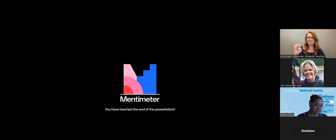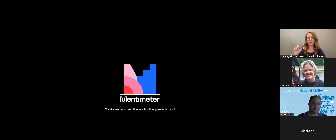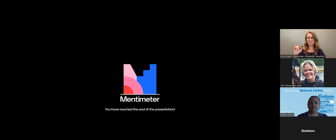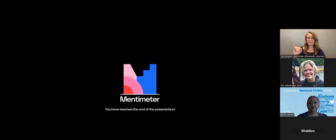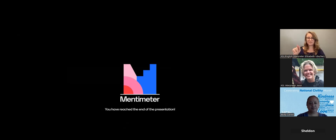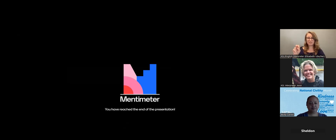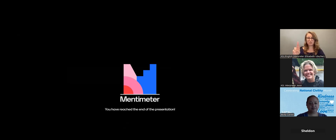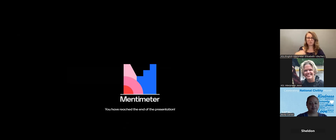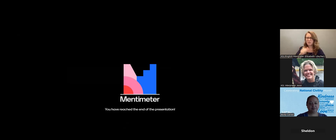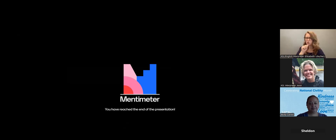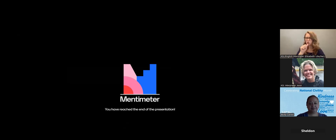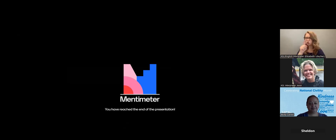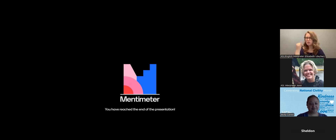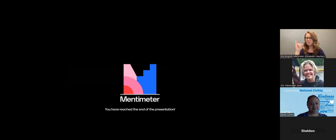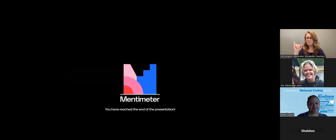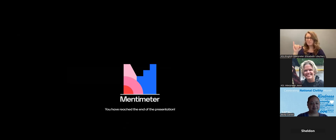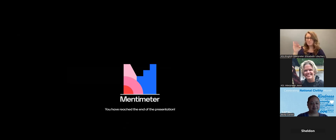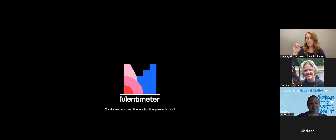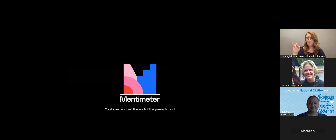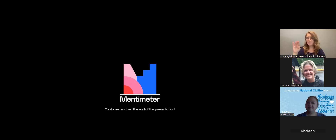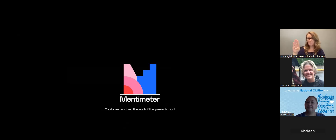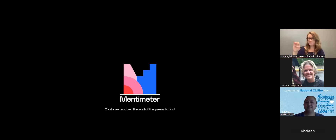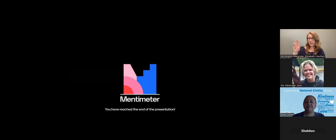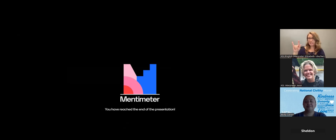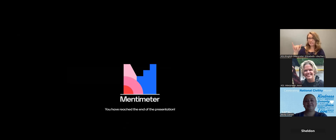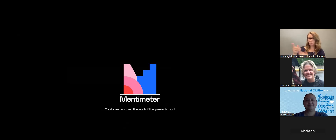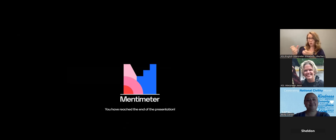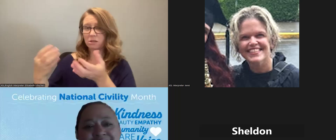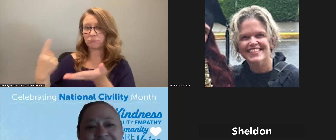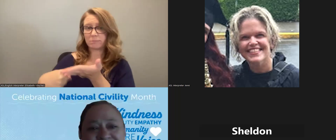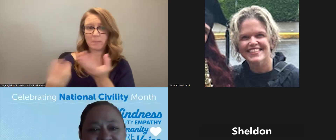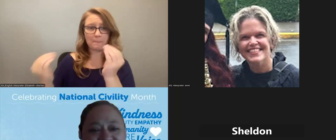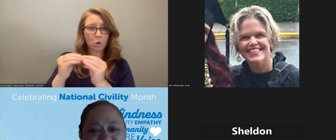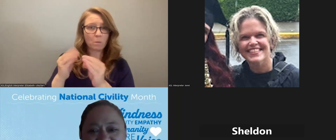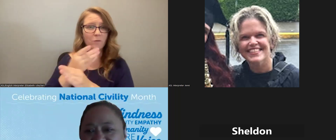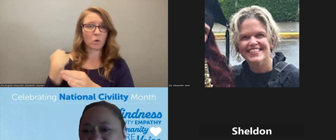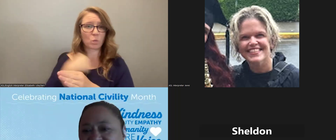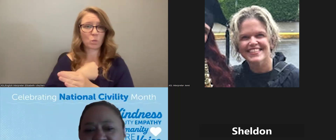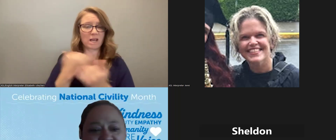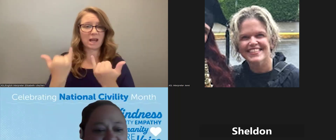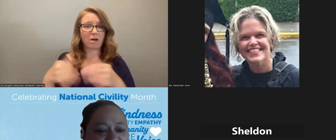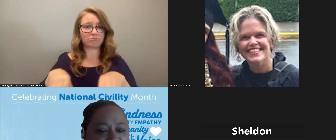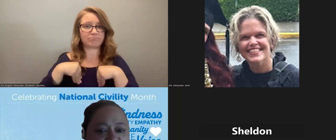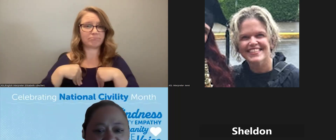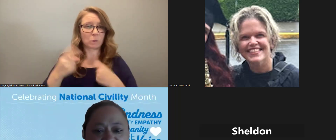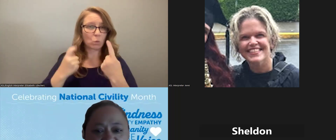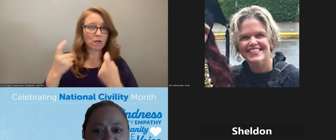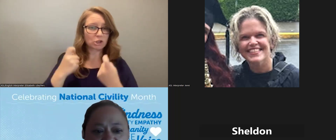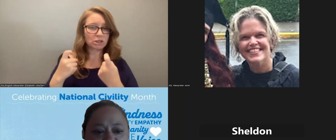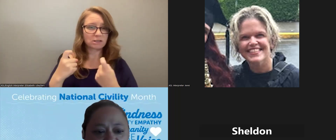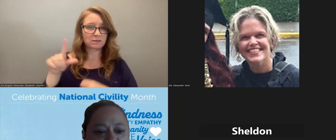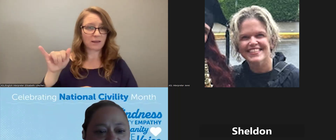sure if you had anything you wanted to go over before we get into answering questions or open it up for live